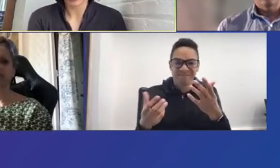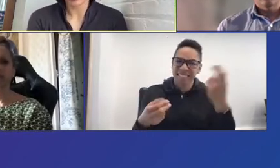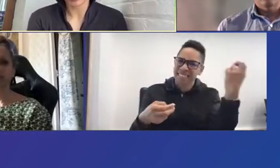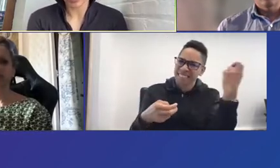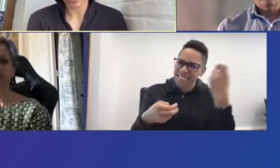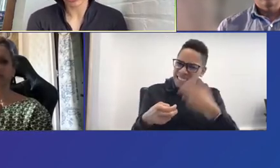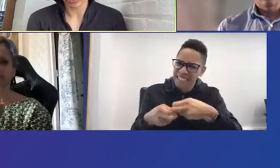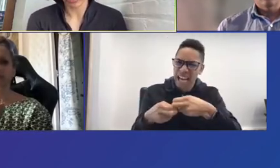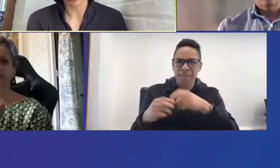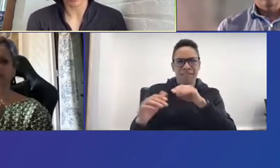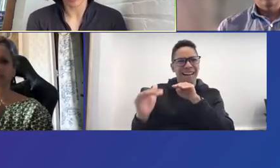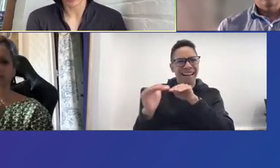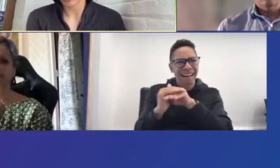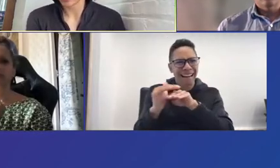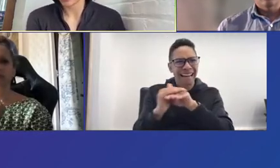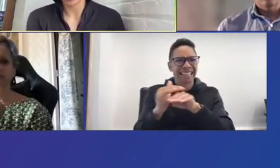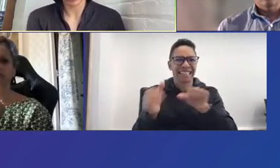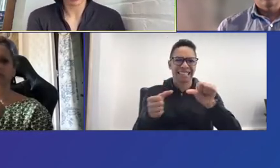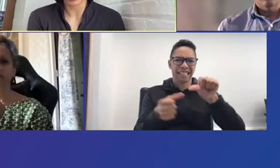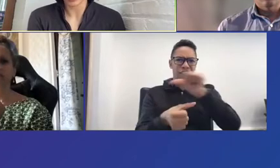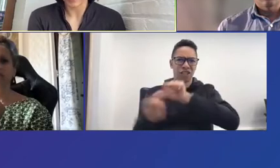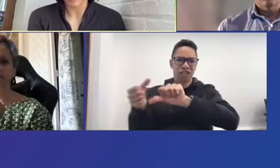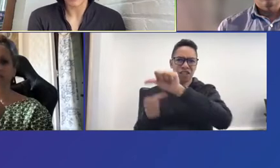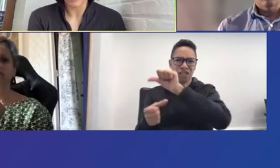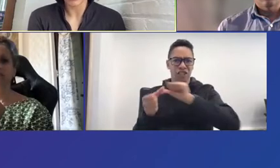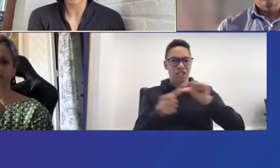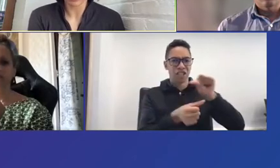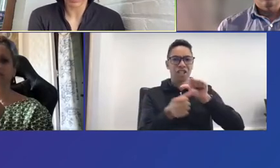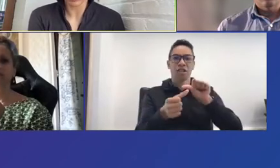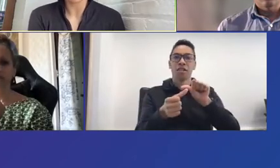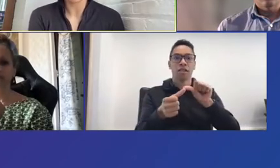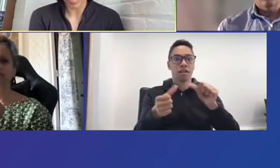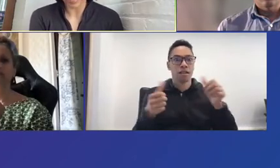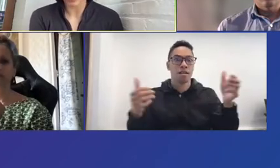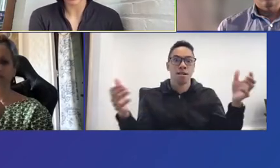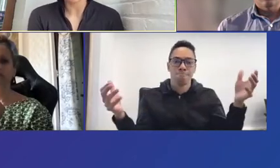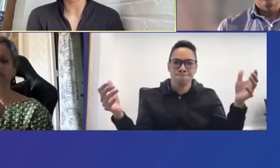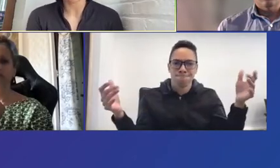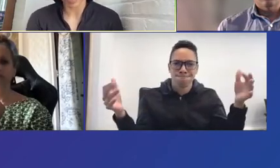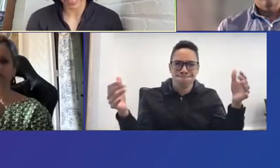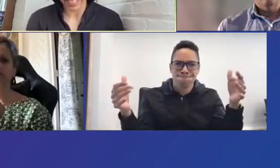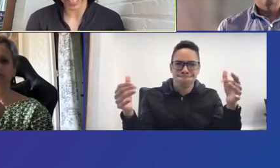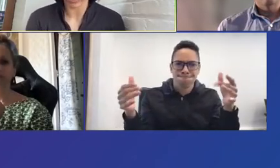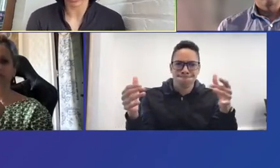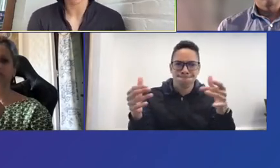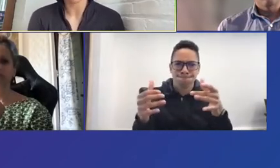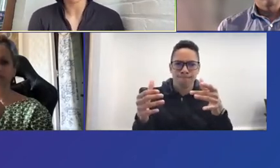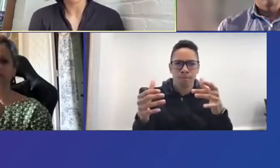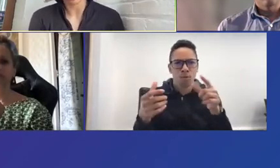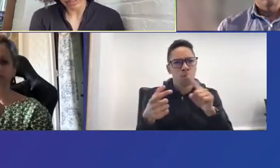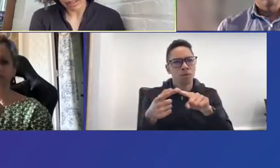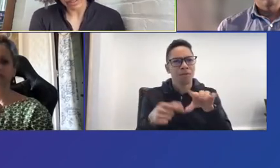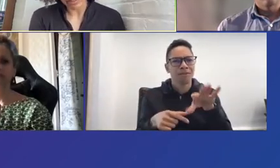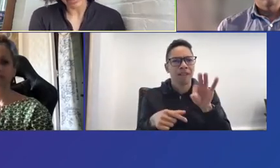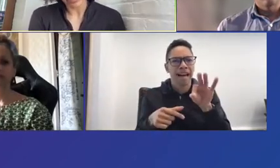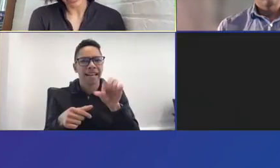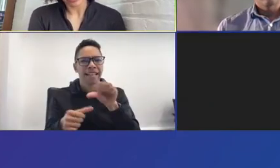of accessing each other, near coming together, the difficulty of accessing and finding each other.